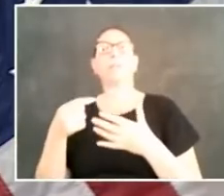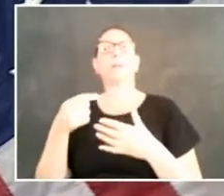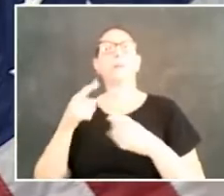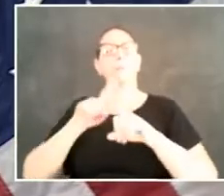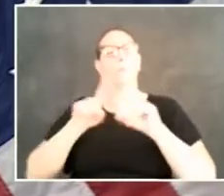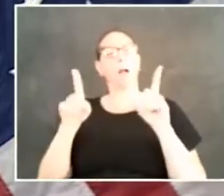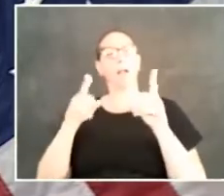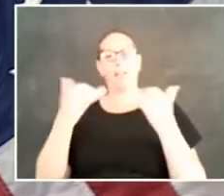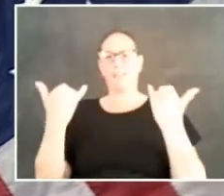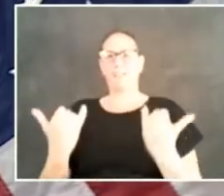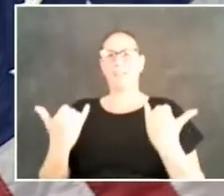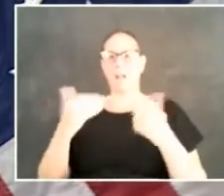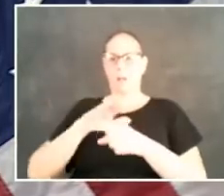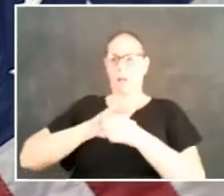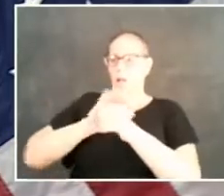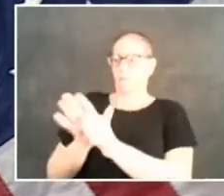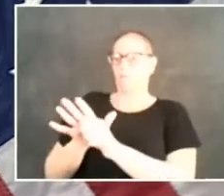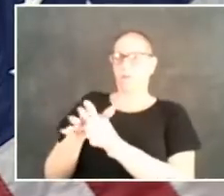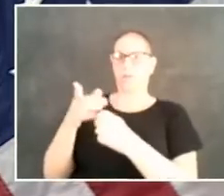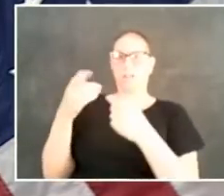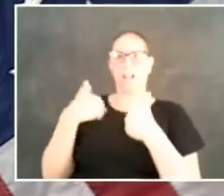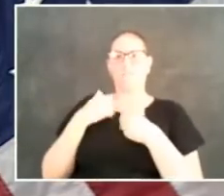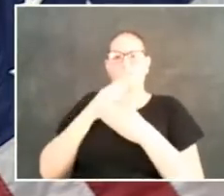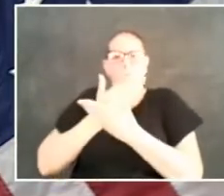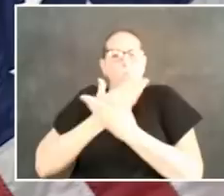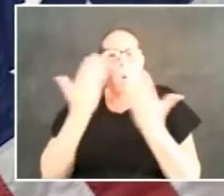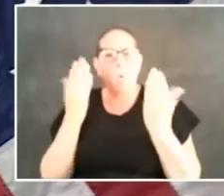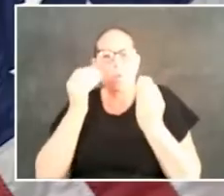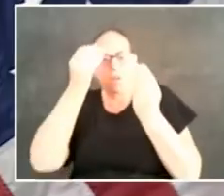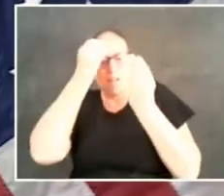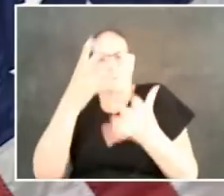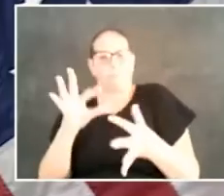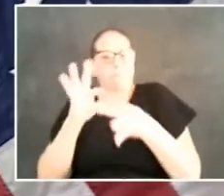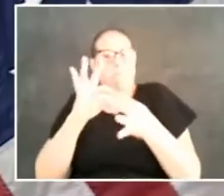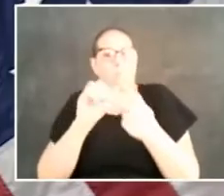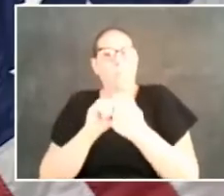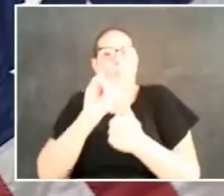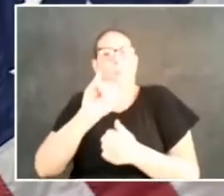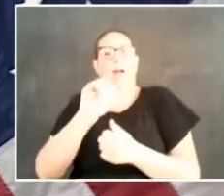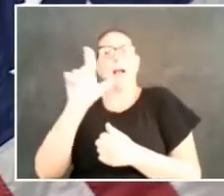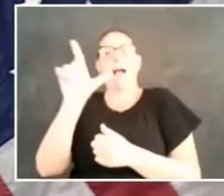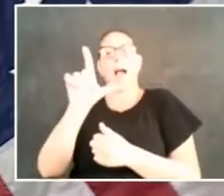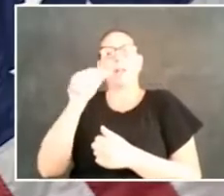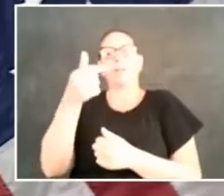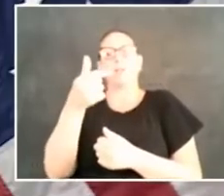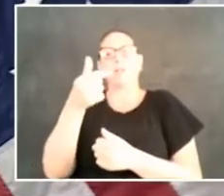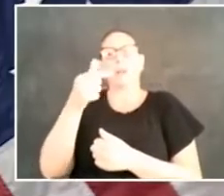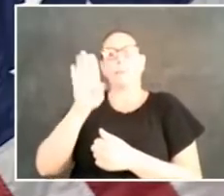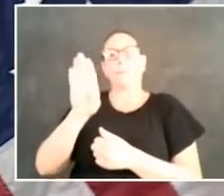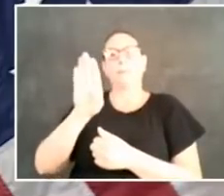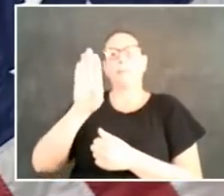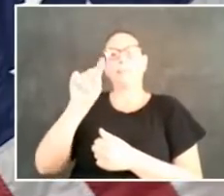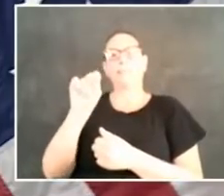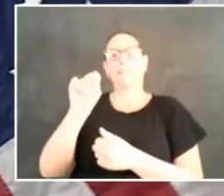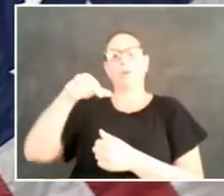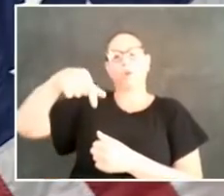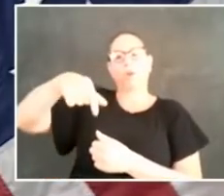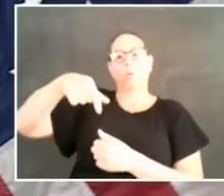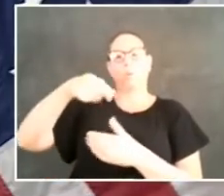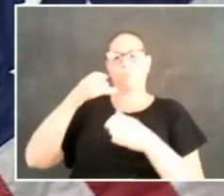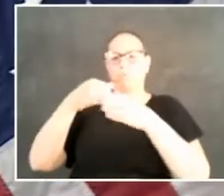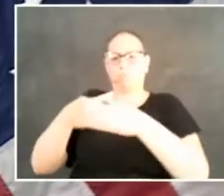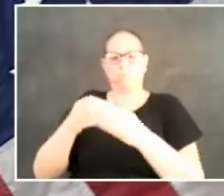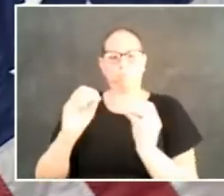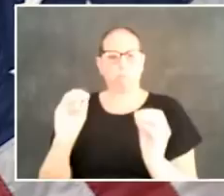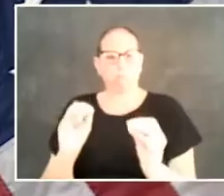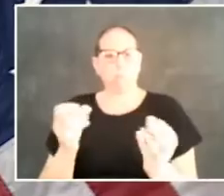that the health department provide that data? There's a kind of a thirst for it among the LGBT service groups and AIDS groups. Yes, thank you very